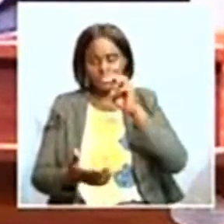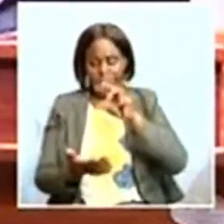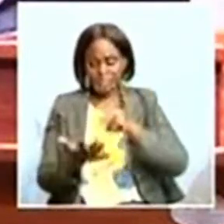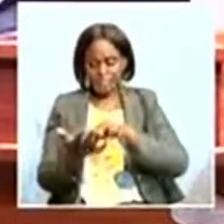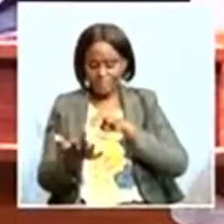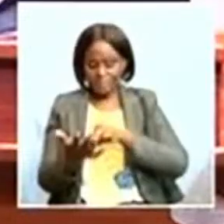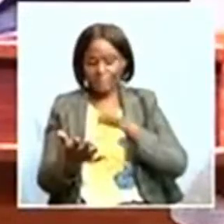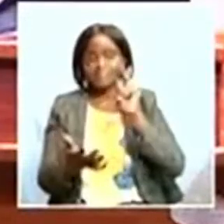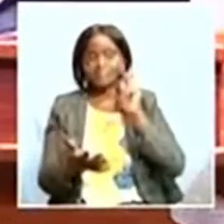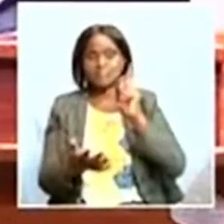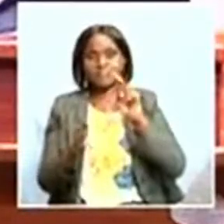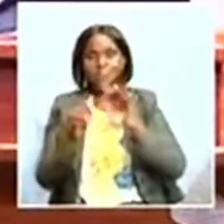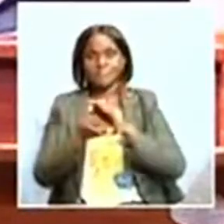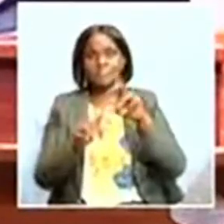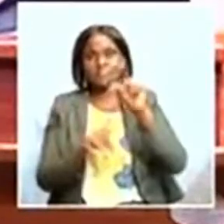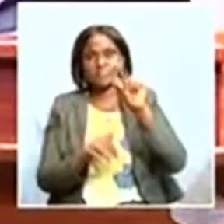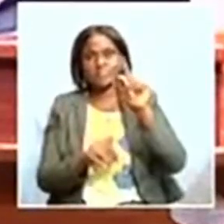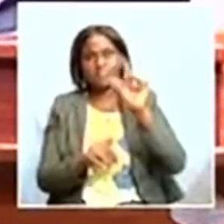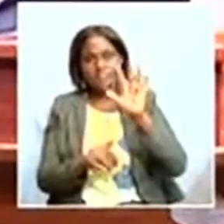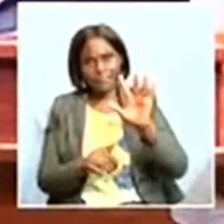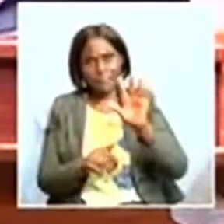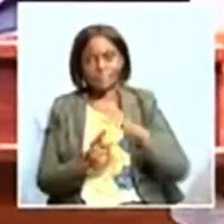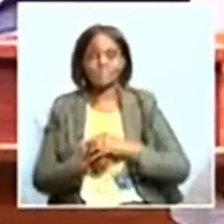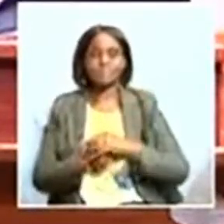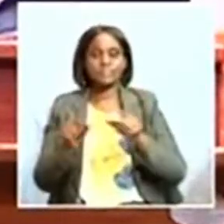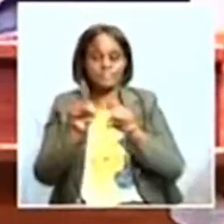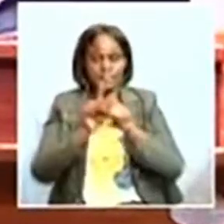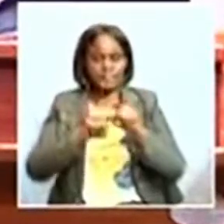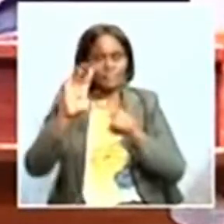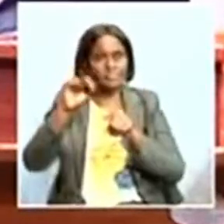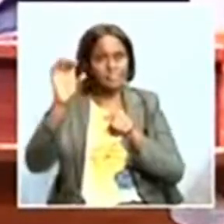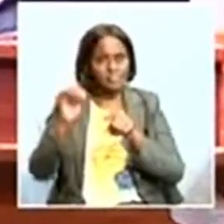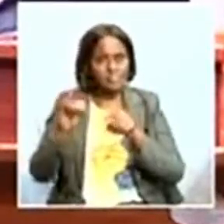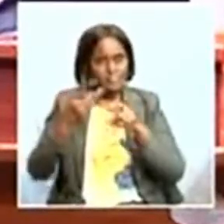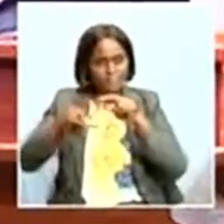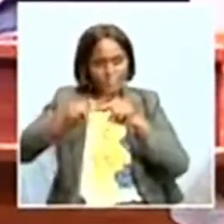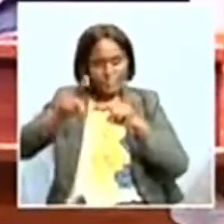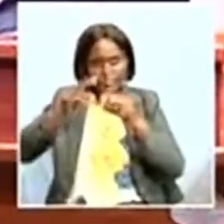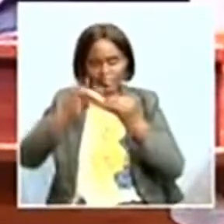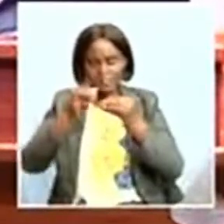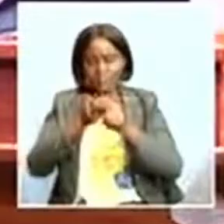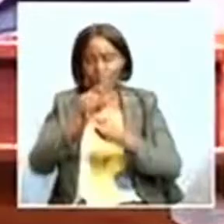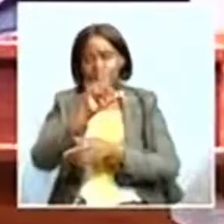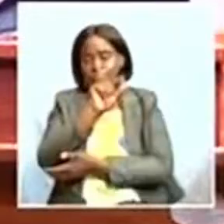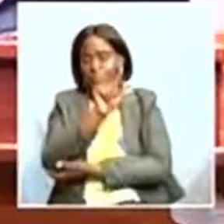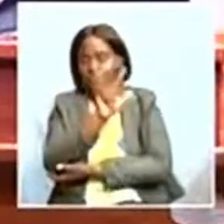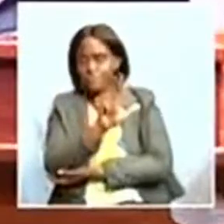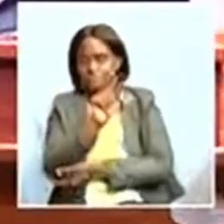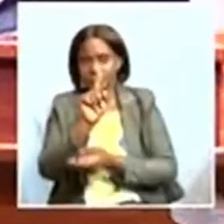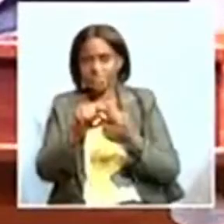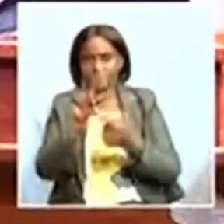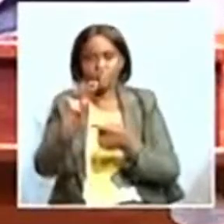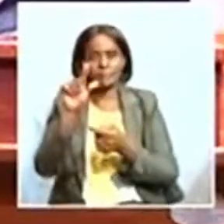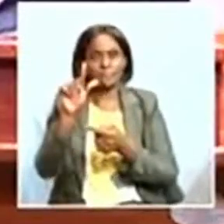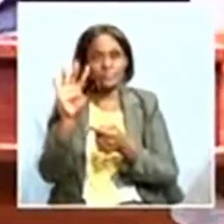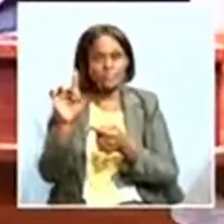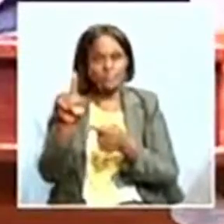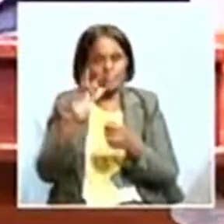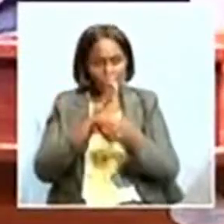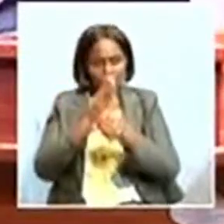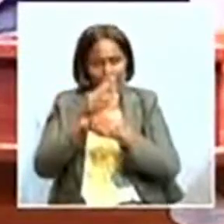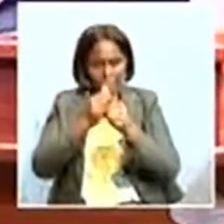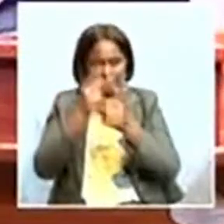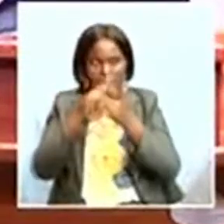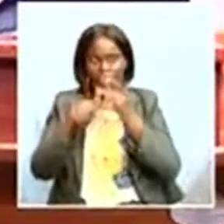million kwacha in 2025, a 50% increase from 2023 to 2024, followed by